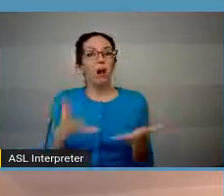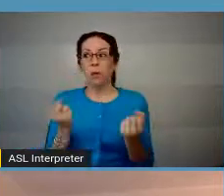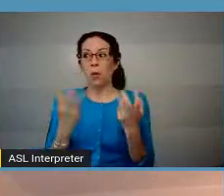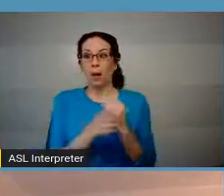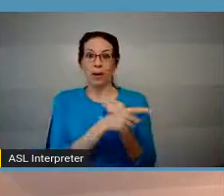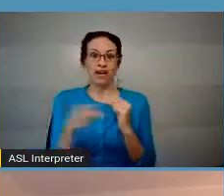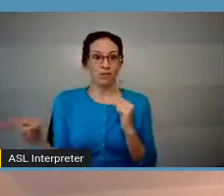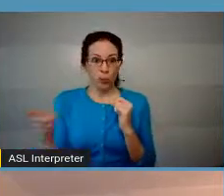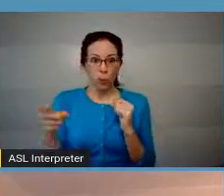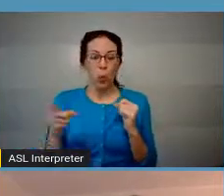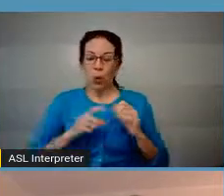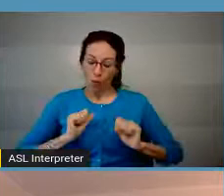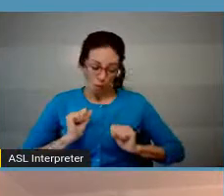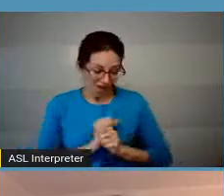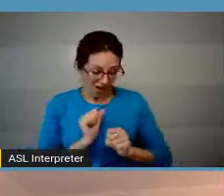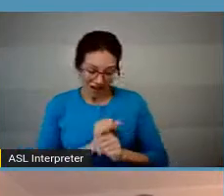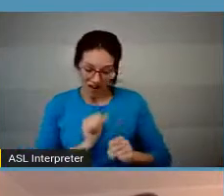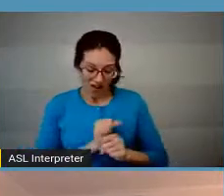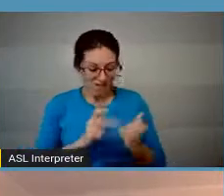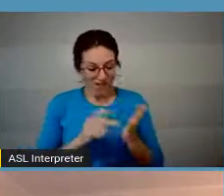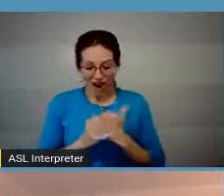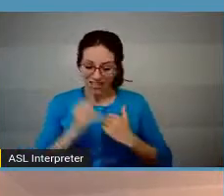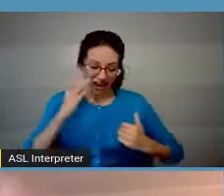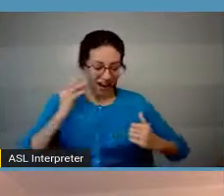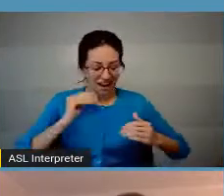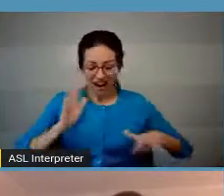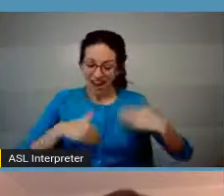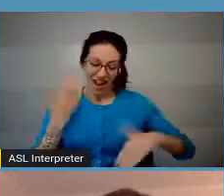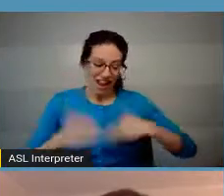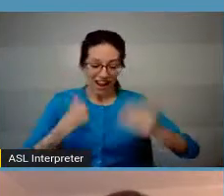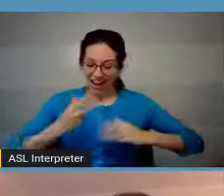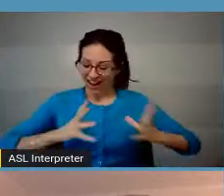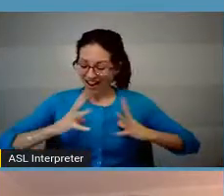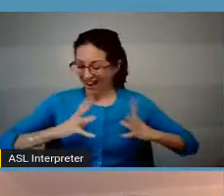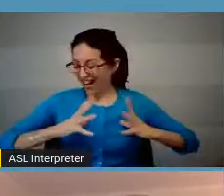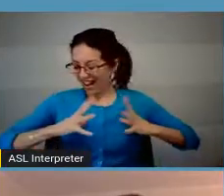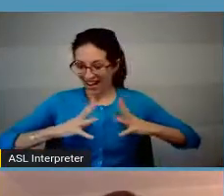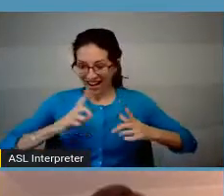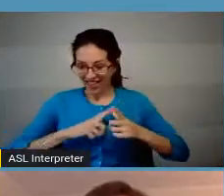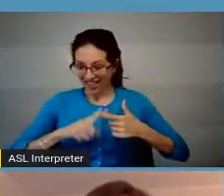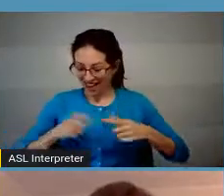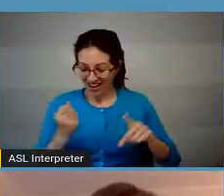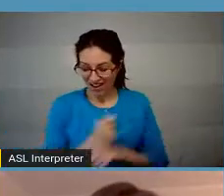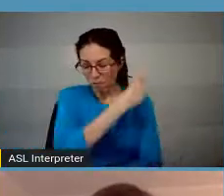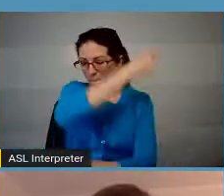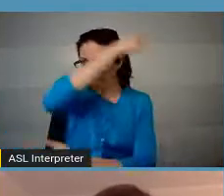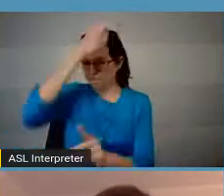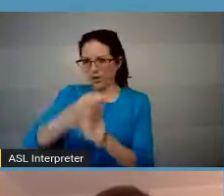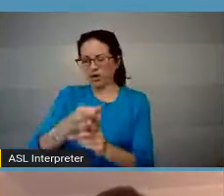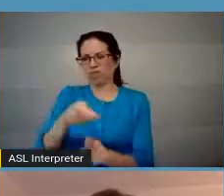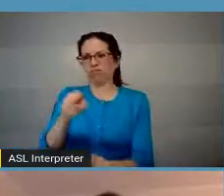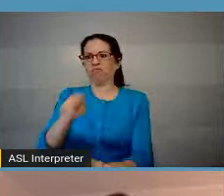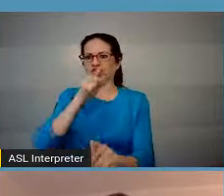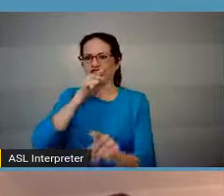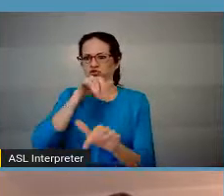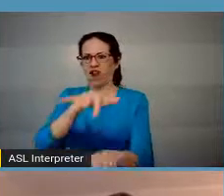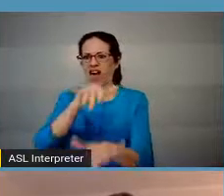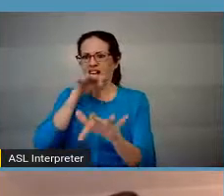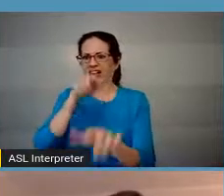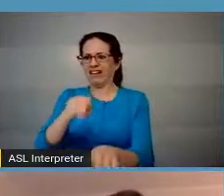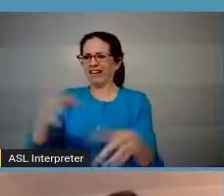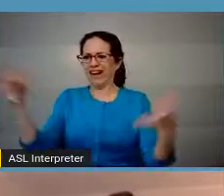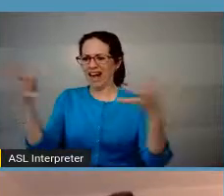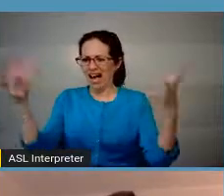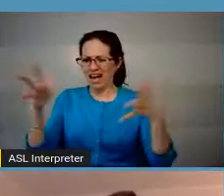working on your project. Everything is tootling along. It's just great. And then out of the blue, there's a dragon. He lays waste to a whole countryside